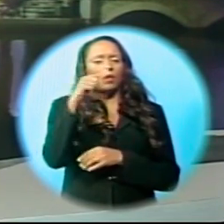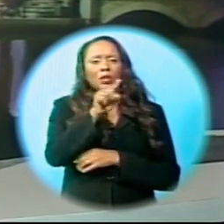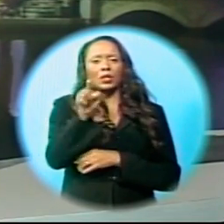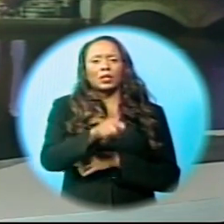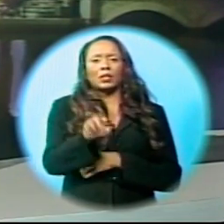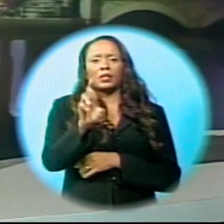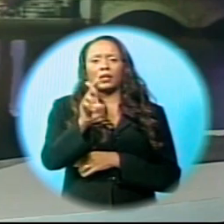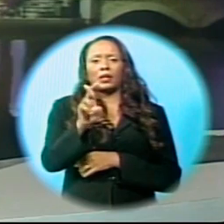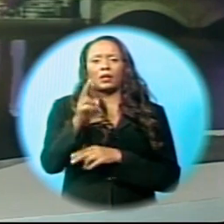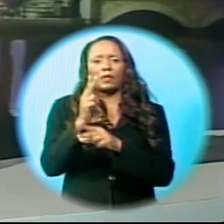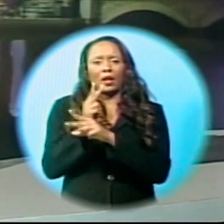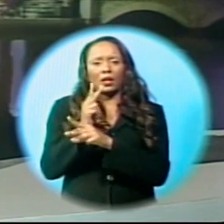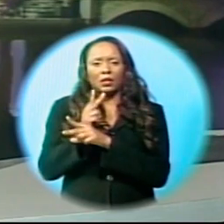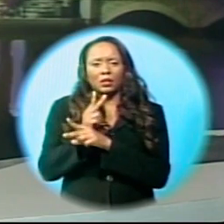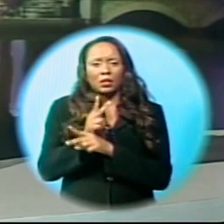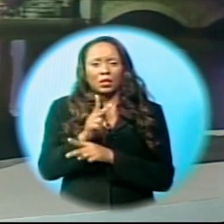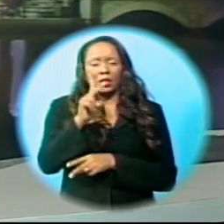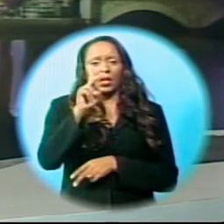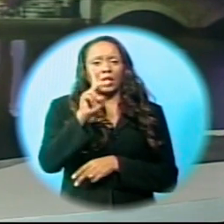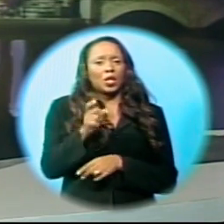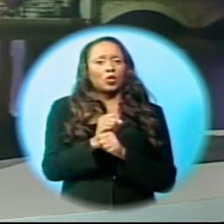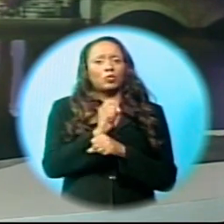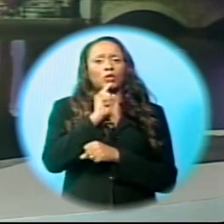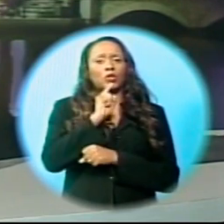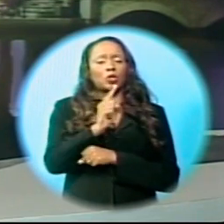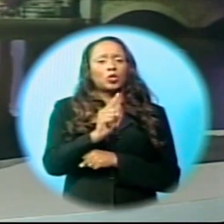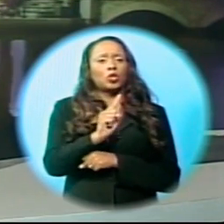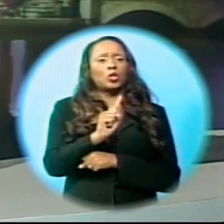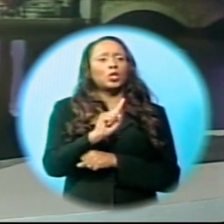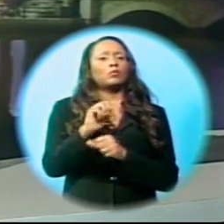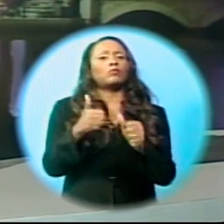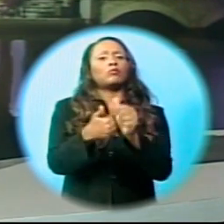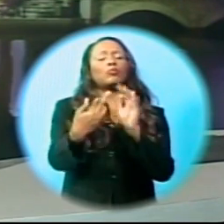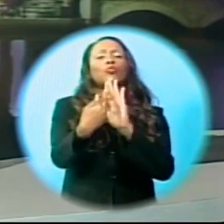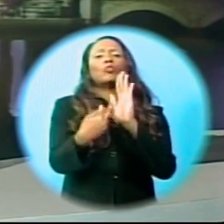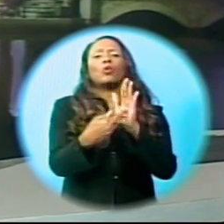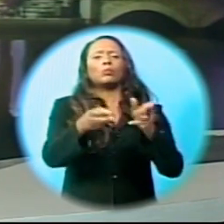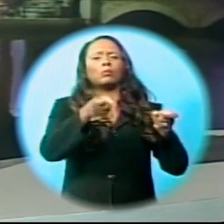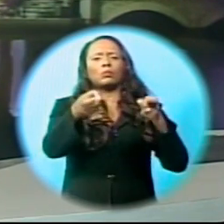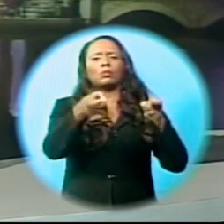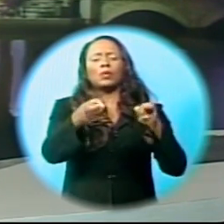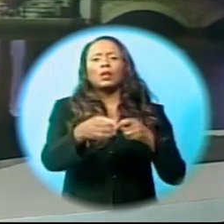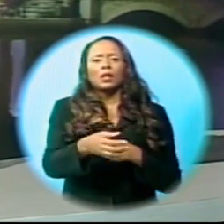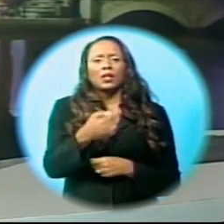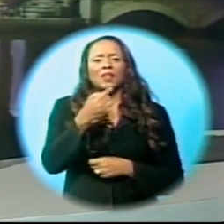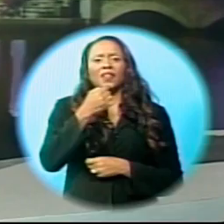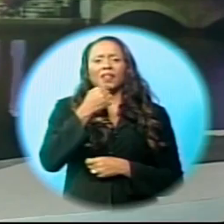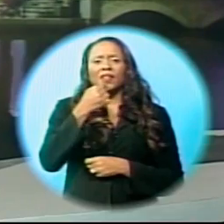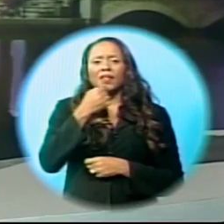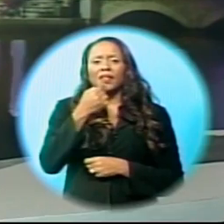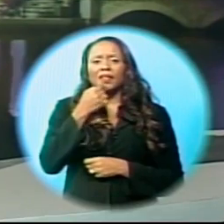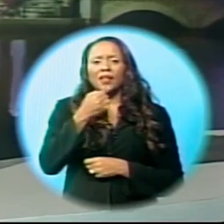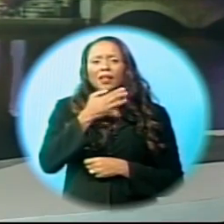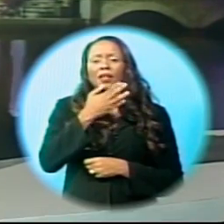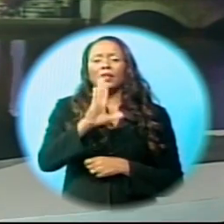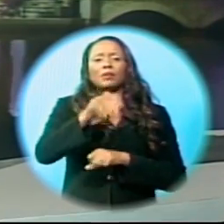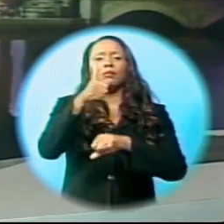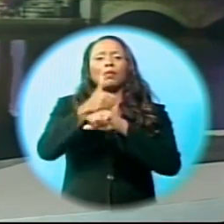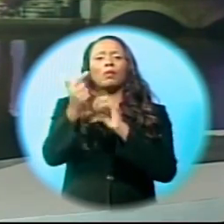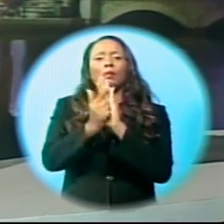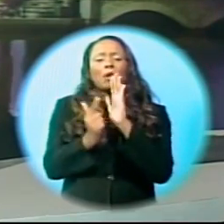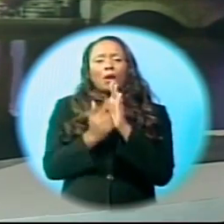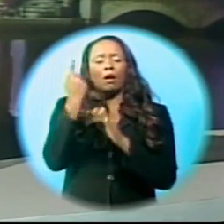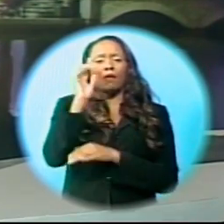with the ZR culture need to be treated as issues of law and order. Mr. Lashley insists his ministry creates the requisite legislation